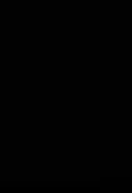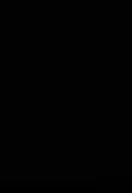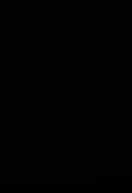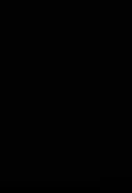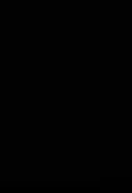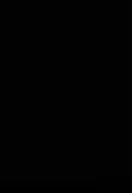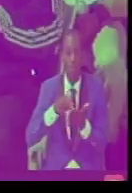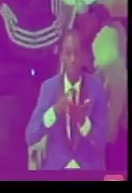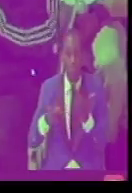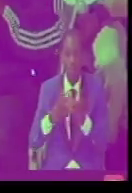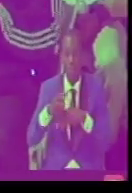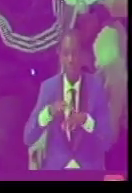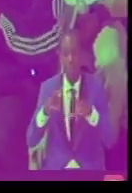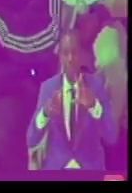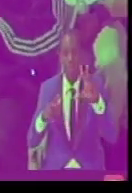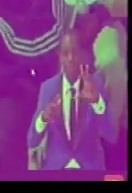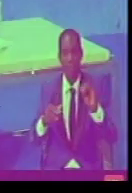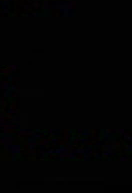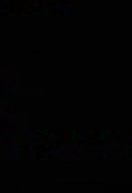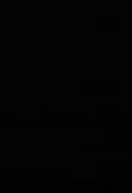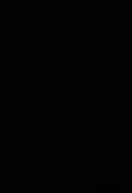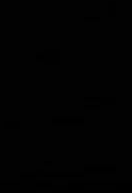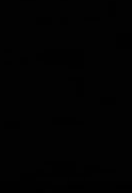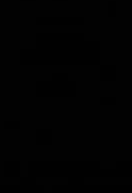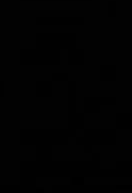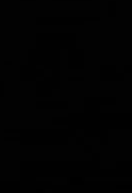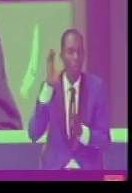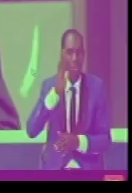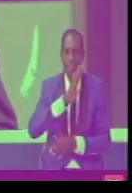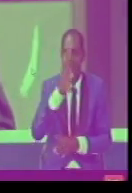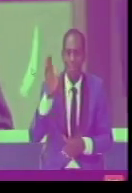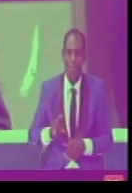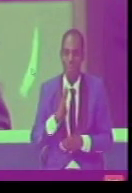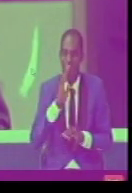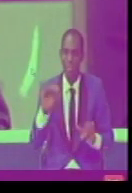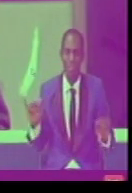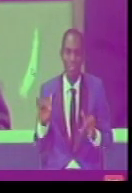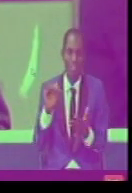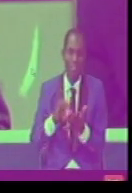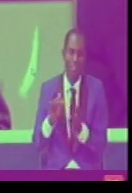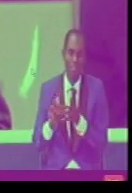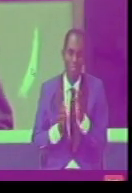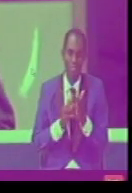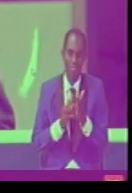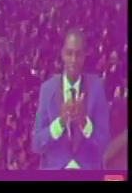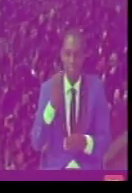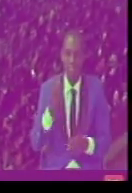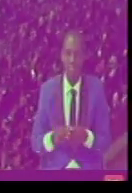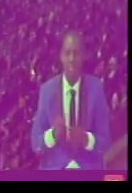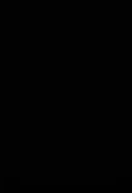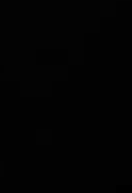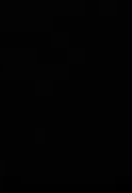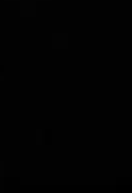the time we finish this program on the thirtieth aquapon will never be the same again